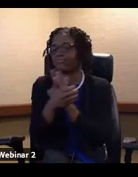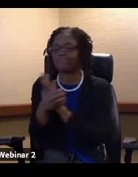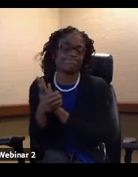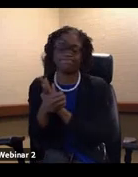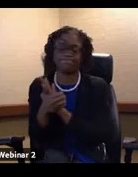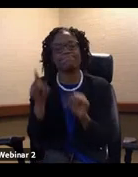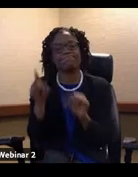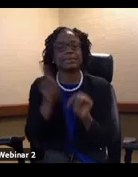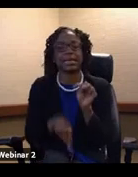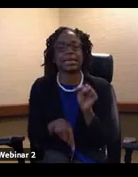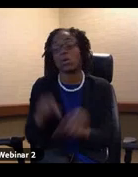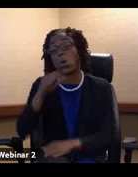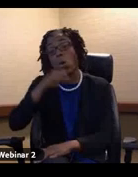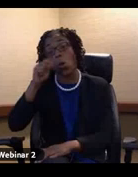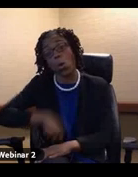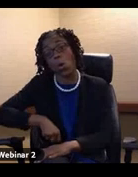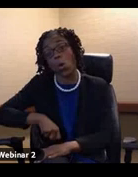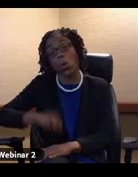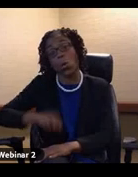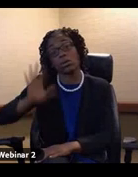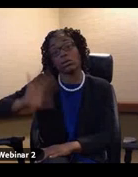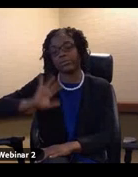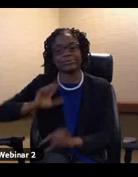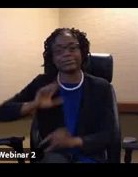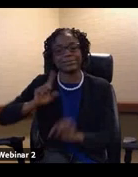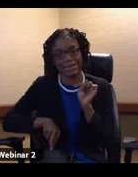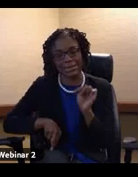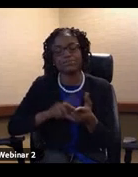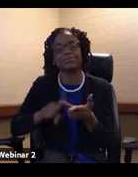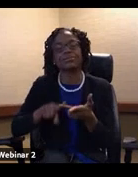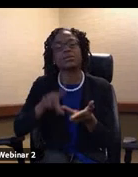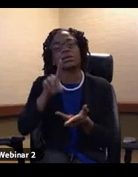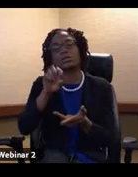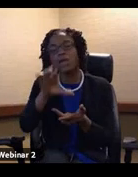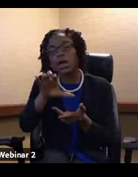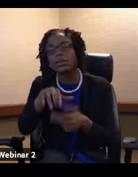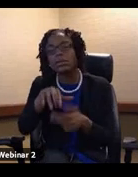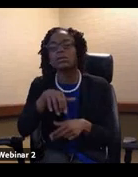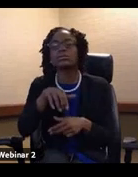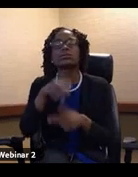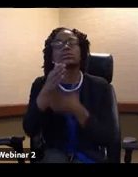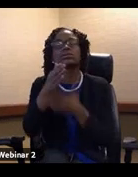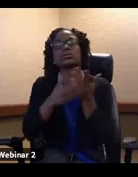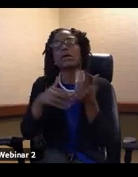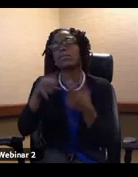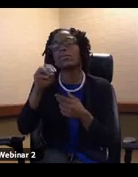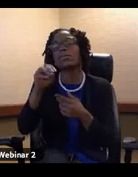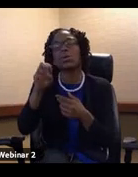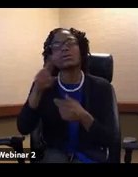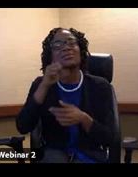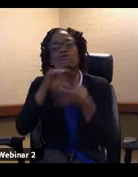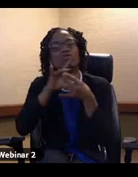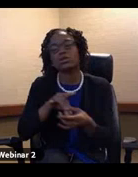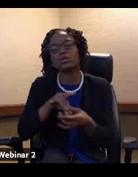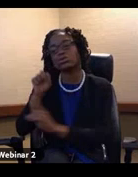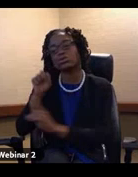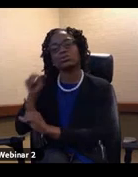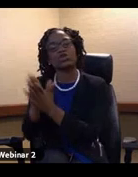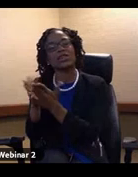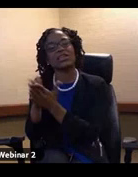Old MOUs will not be accepted. Documents called an MOU but are unrelated to the solicitation will also not be